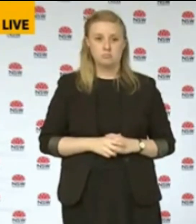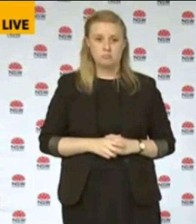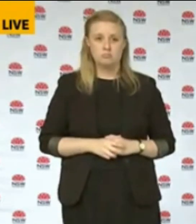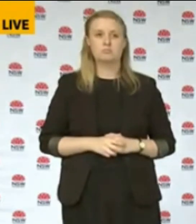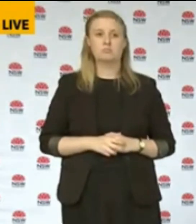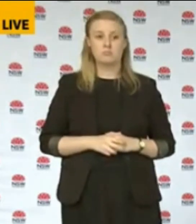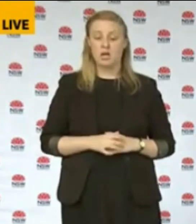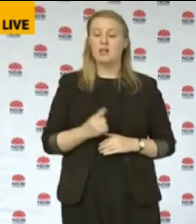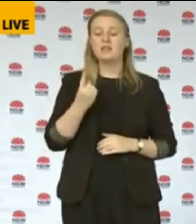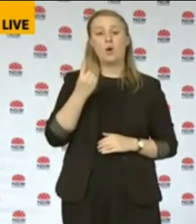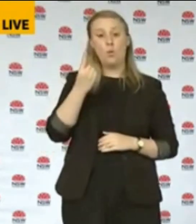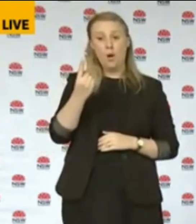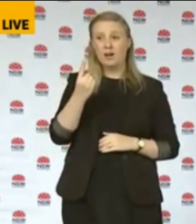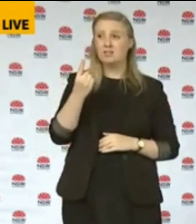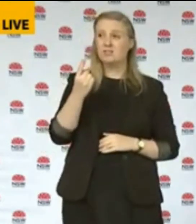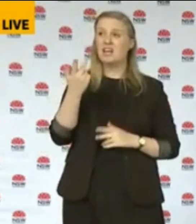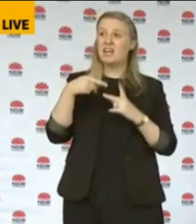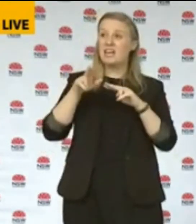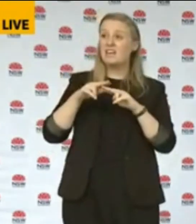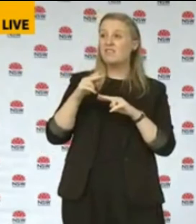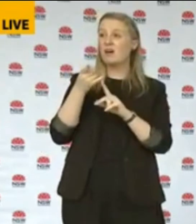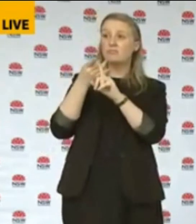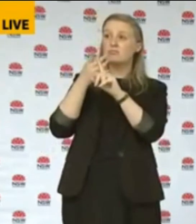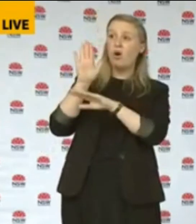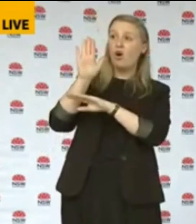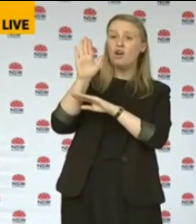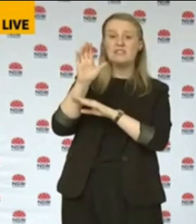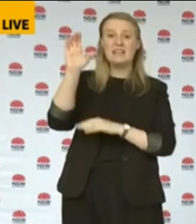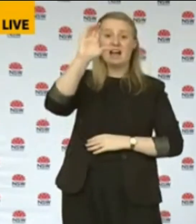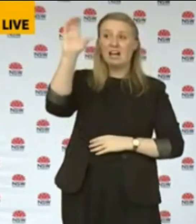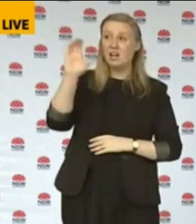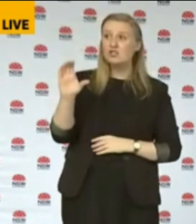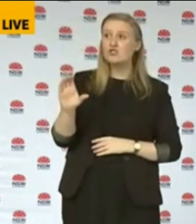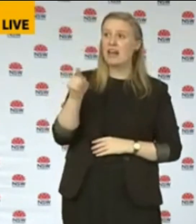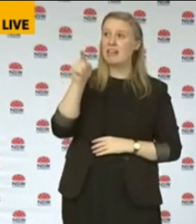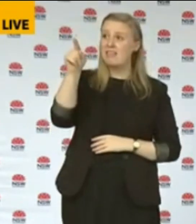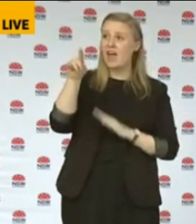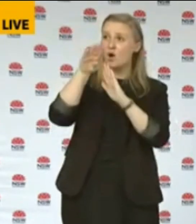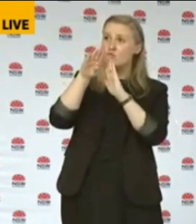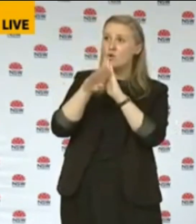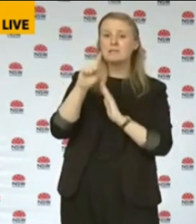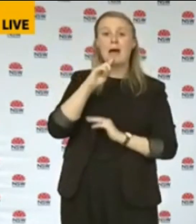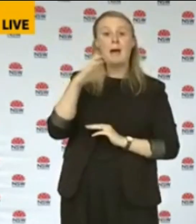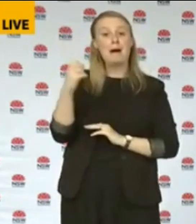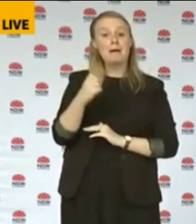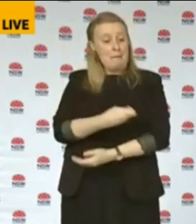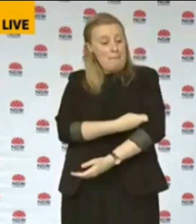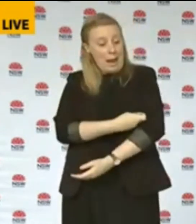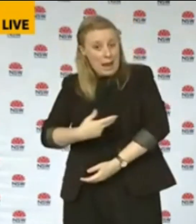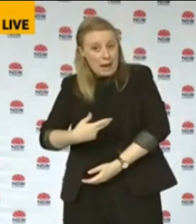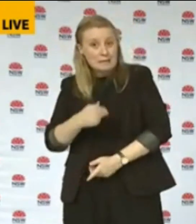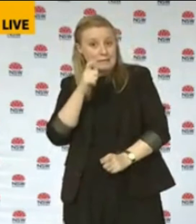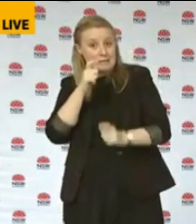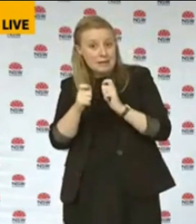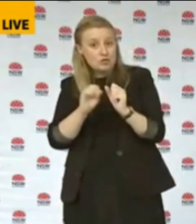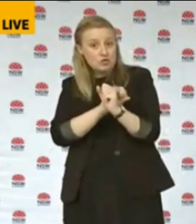blood test to travel to that particular country. But for the rest of us, for all of us, for the entire New South Wales non-traveller community, if you need to